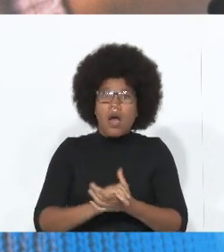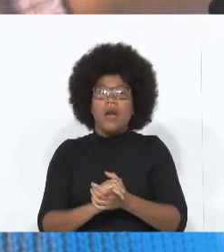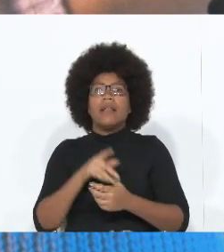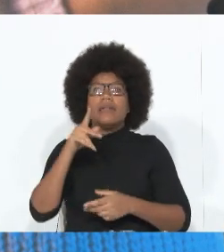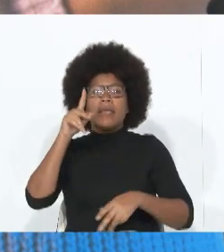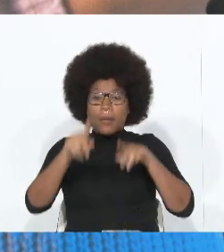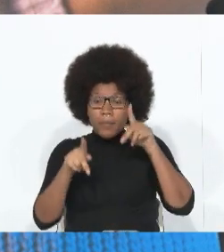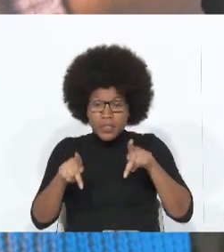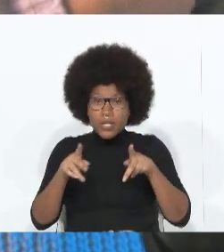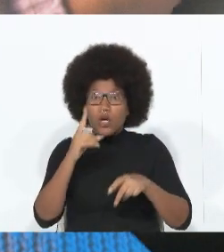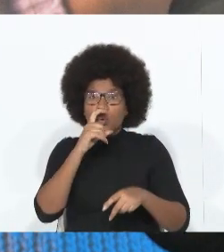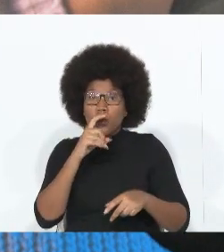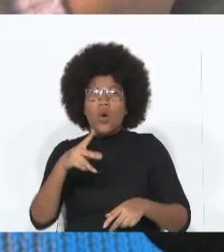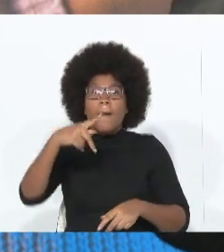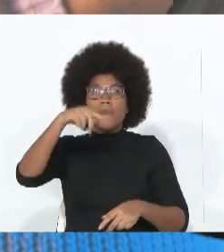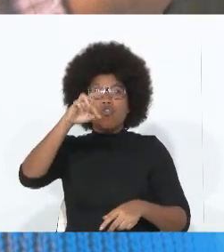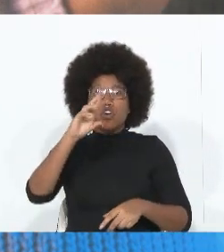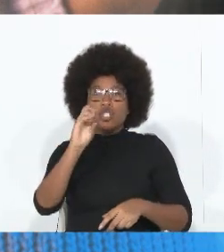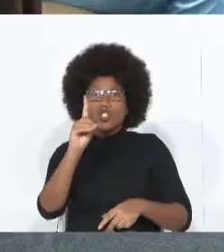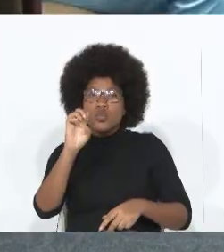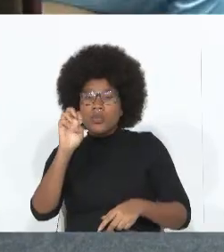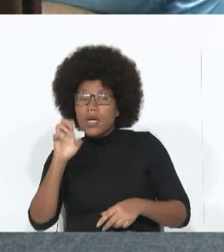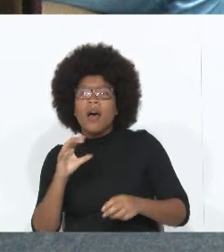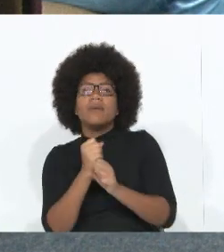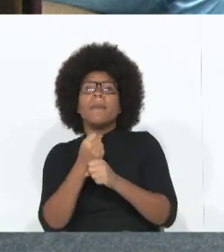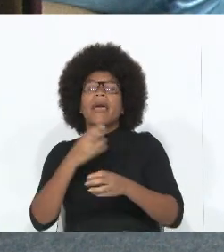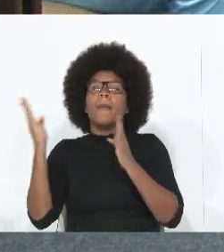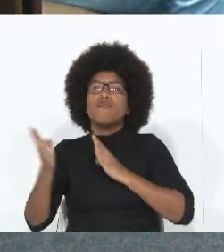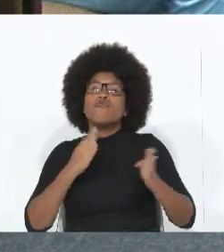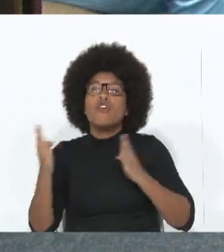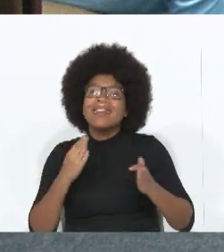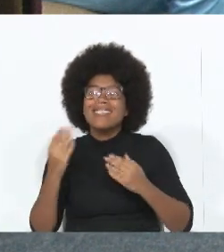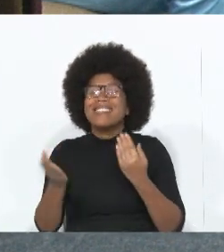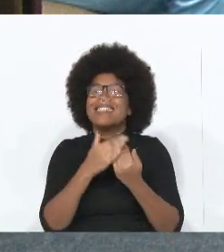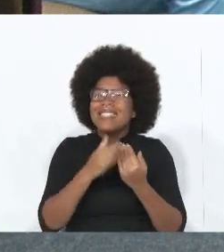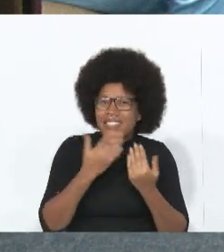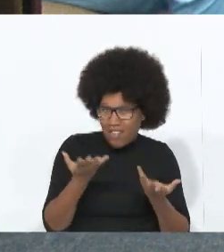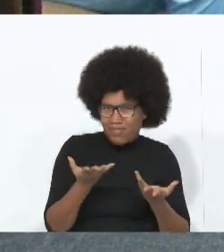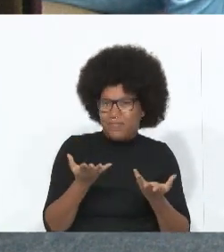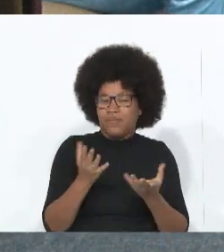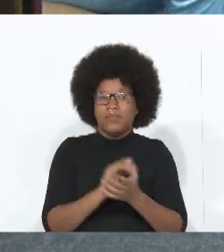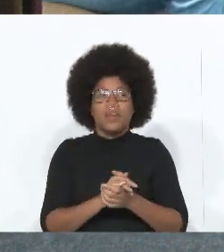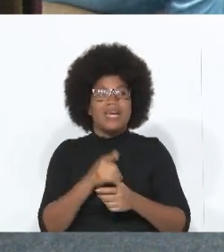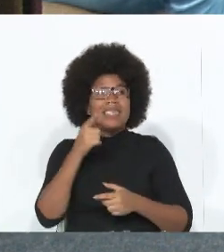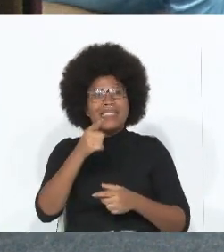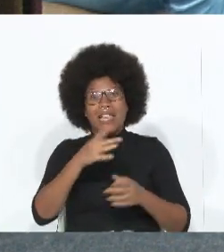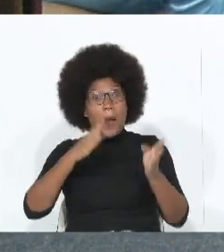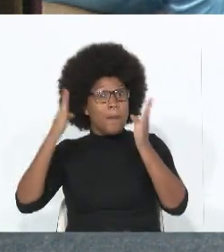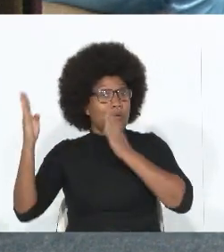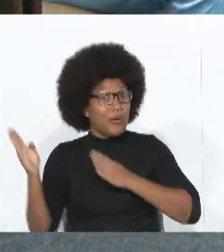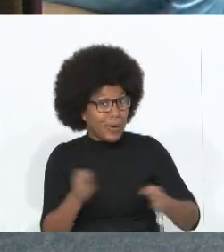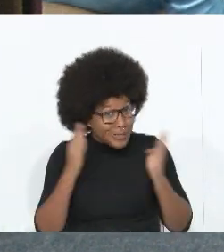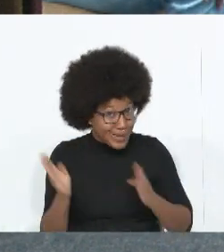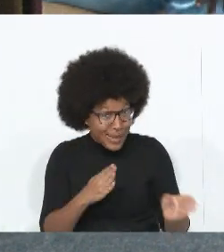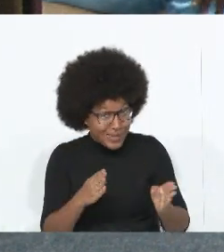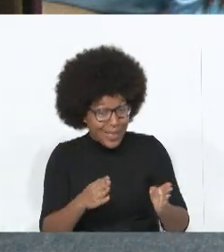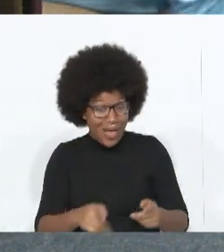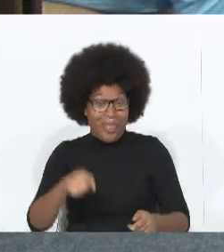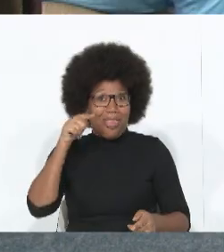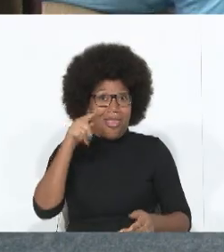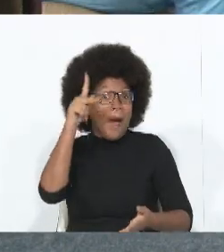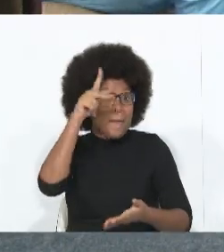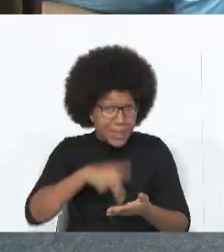screen? Do we have a voice? I think we have a voice, but nobody hearing us. Sorry, I'm not nobody hearing us. I mean, we have